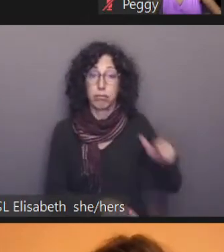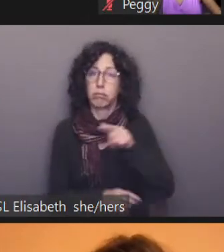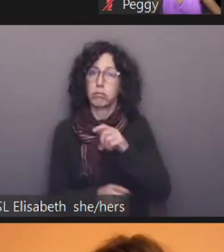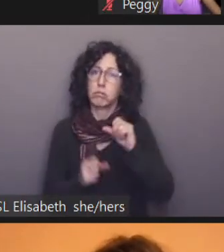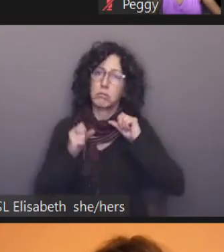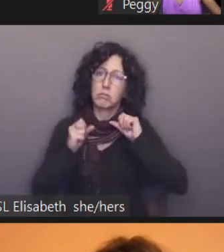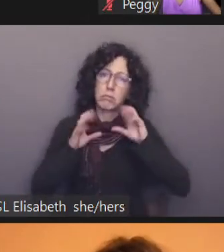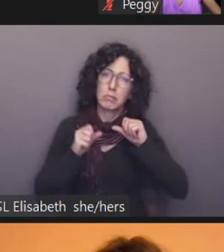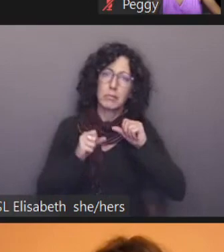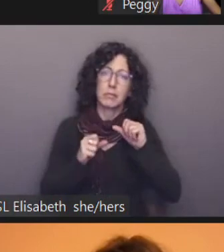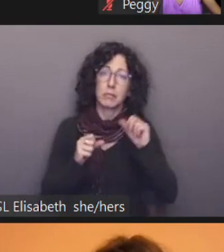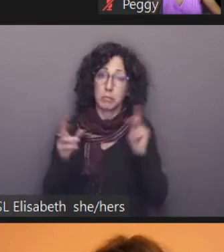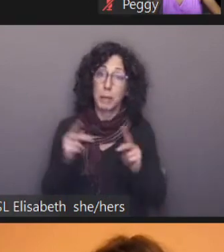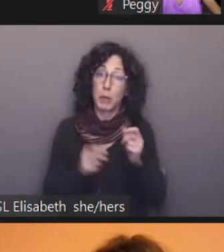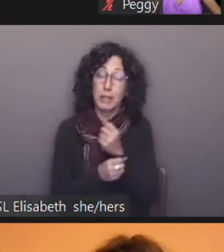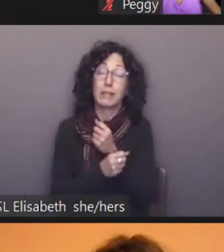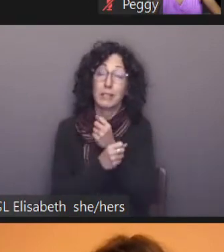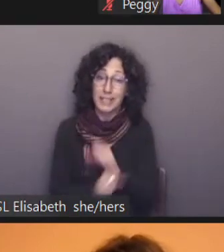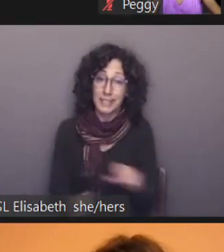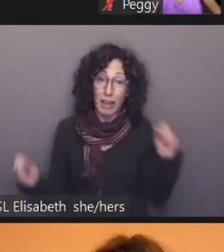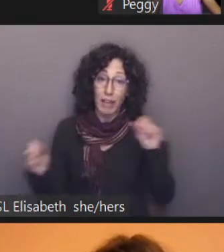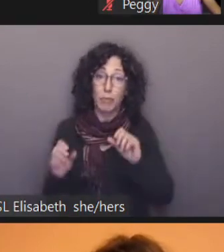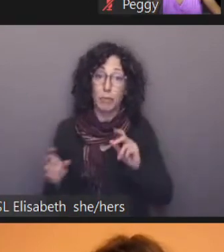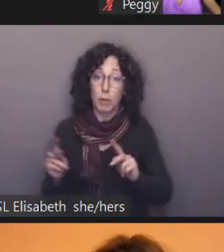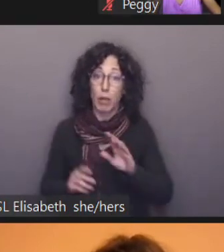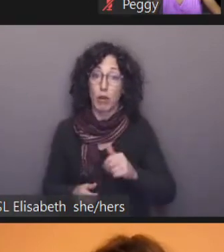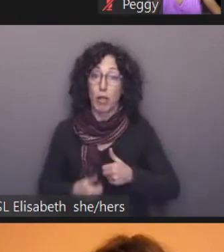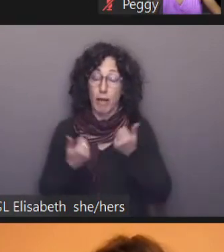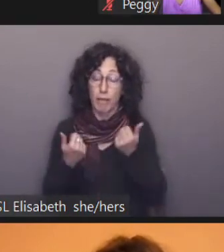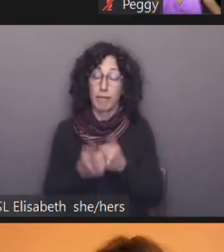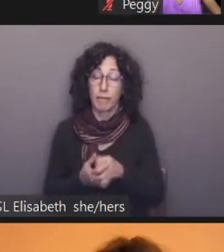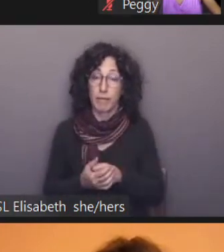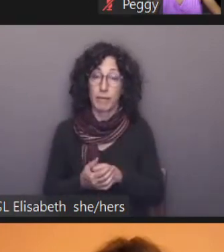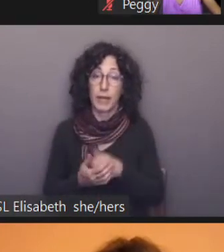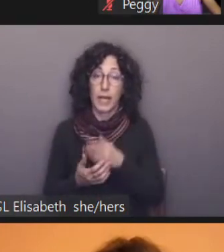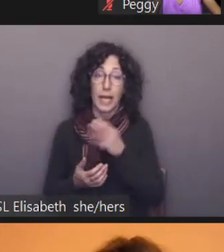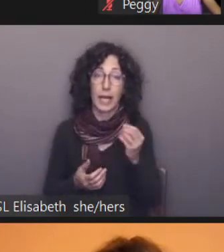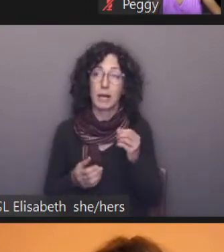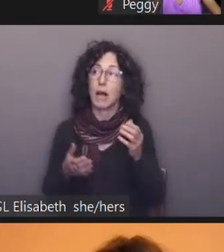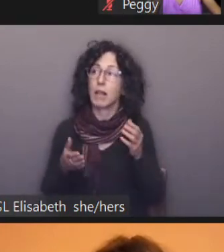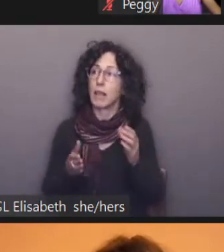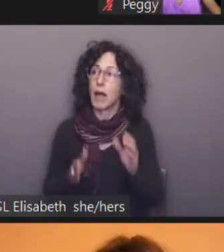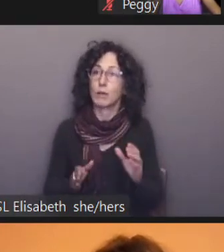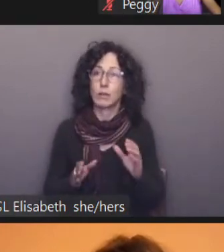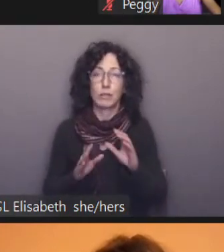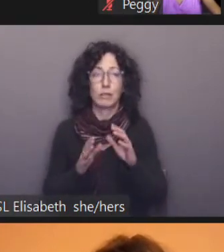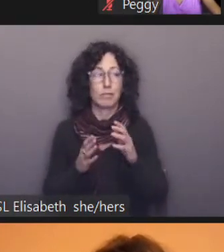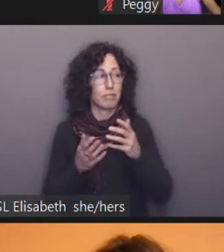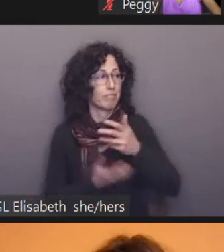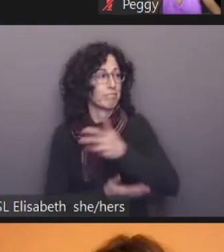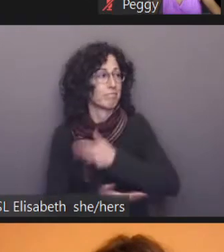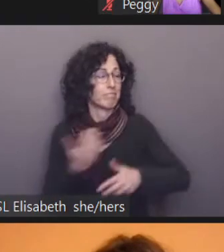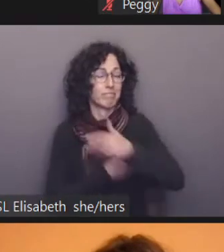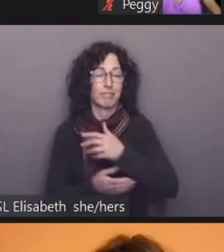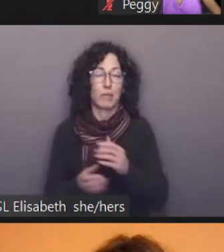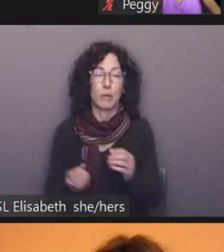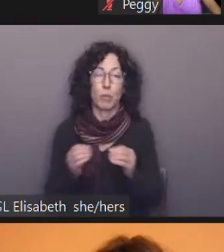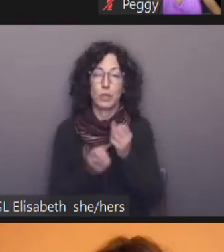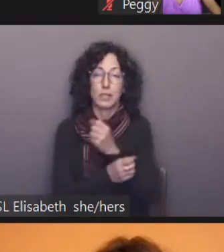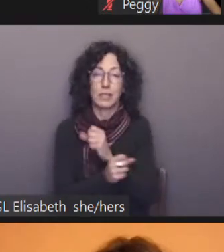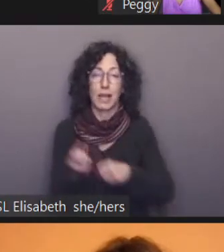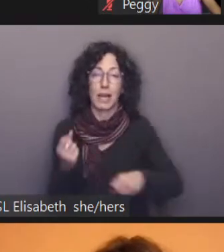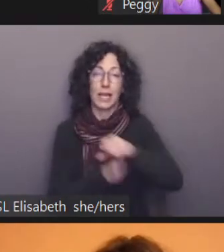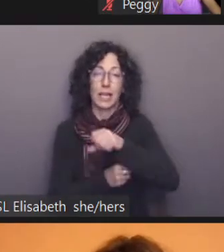of the hospital, and allow society to function again in ways that we haven't been able to in 15 plus